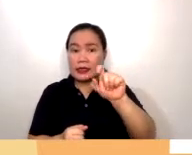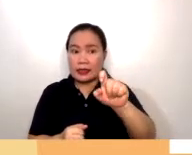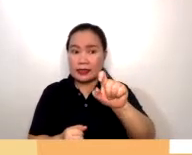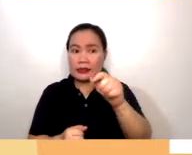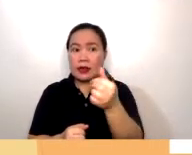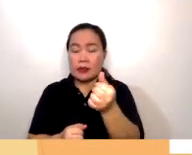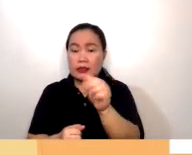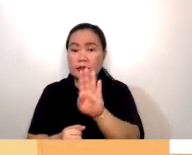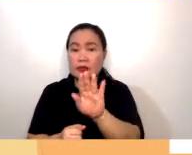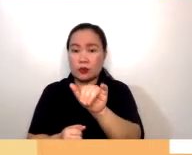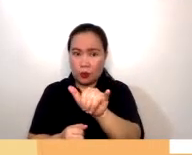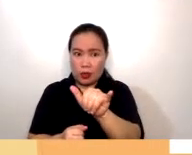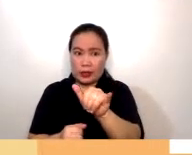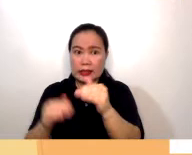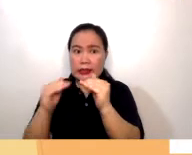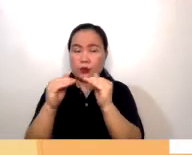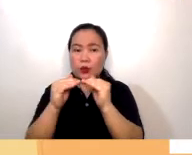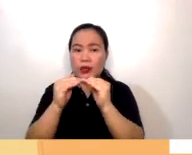by